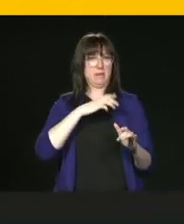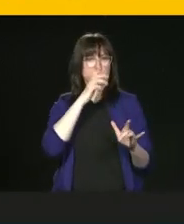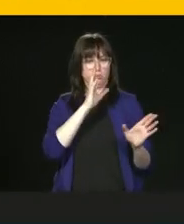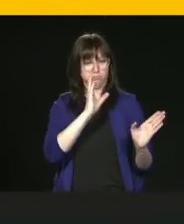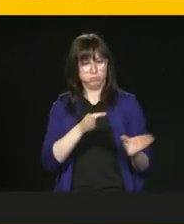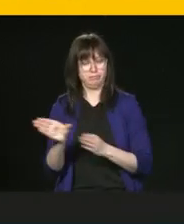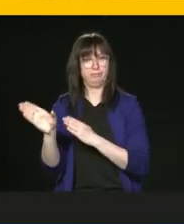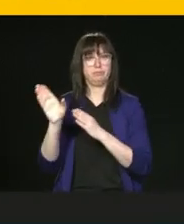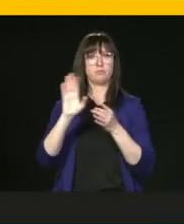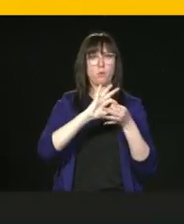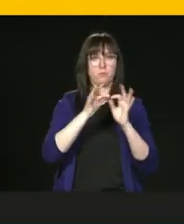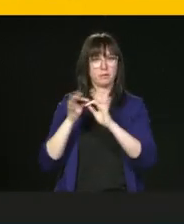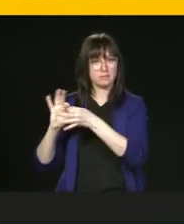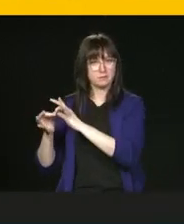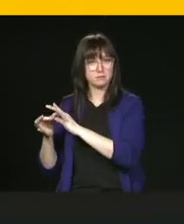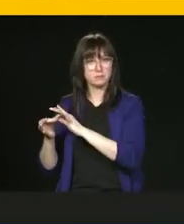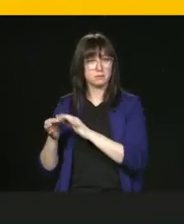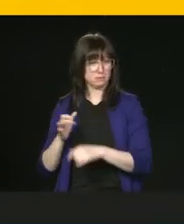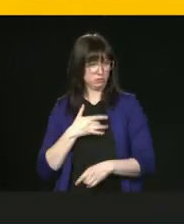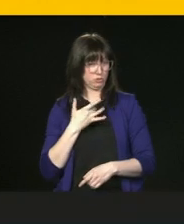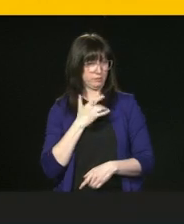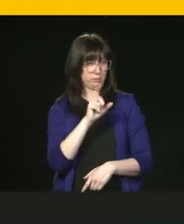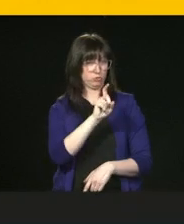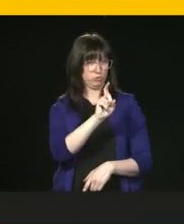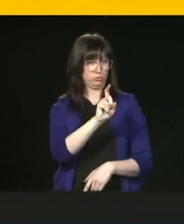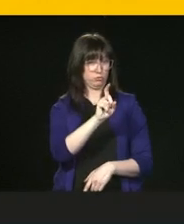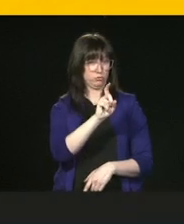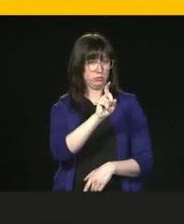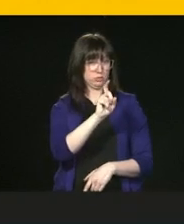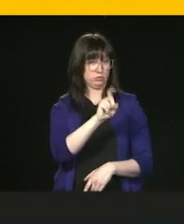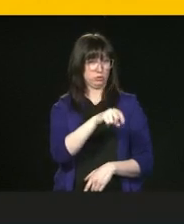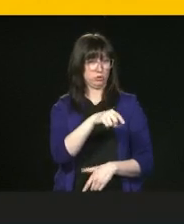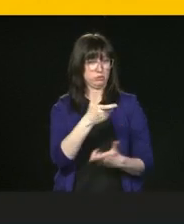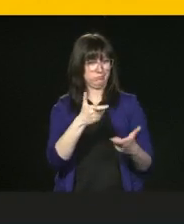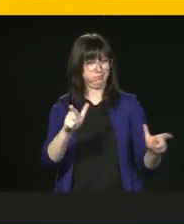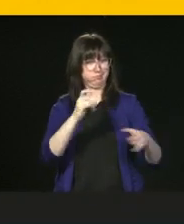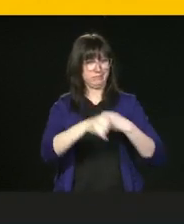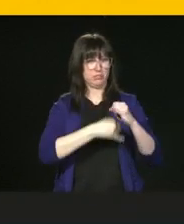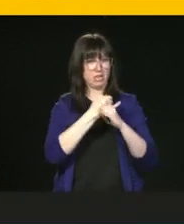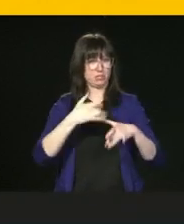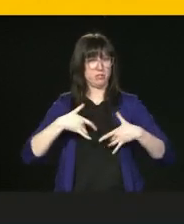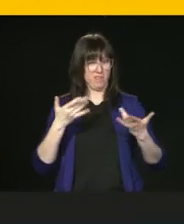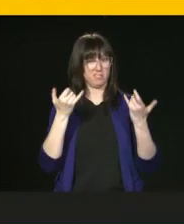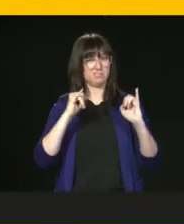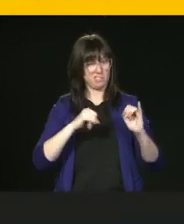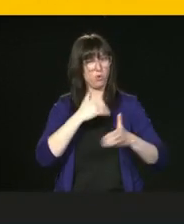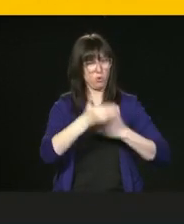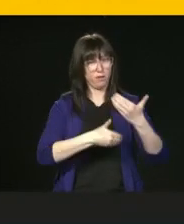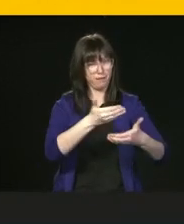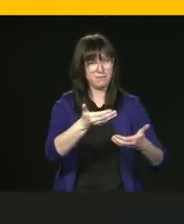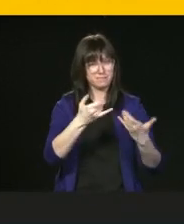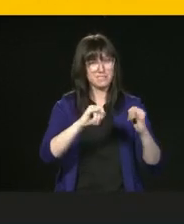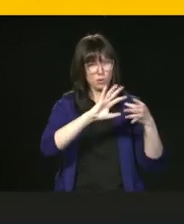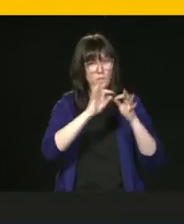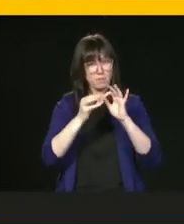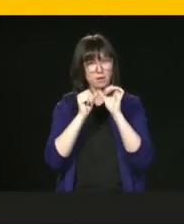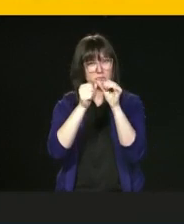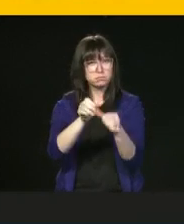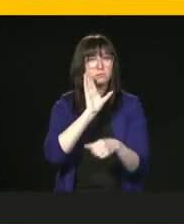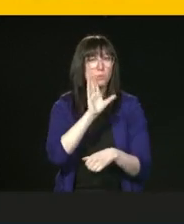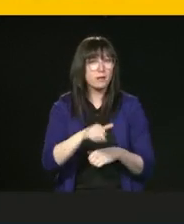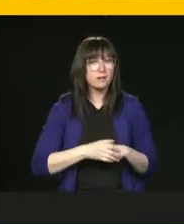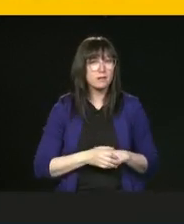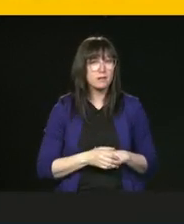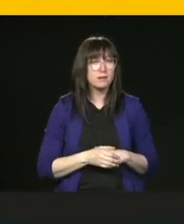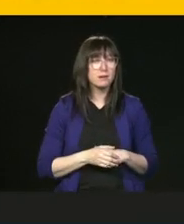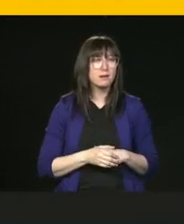committees. Is it prudent to hold an international event of that magnitude at this time? I